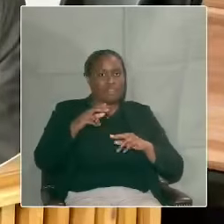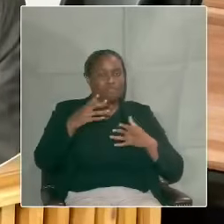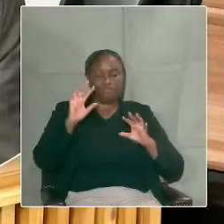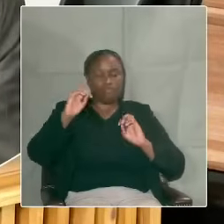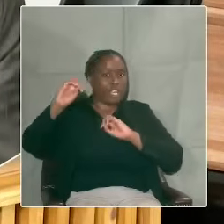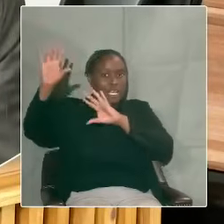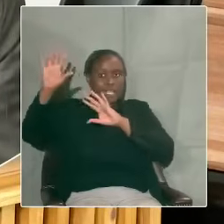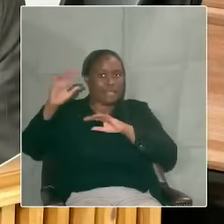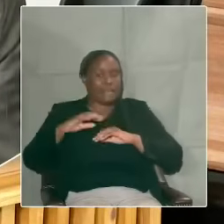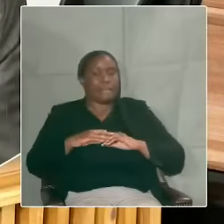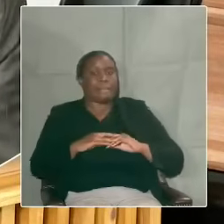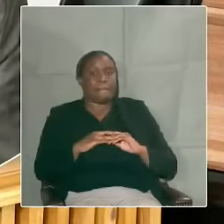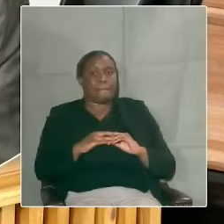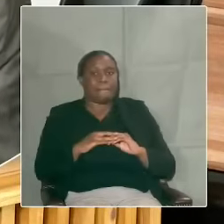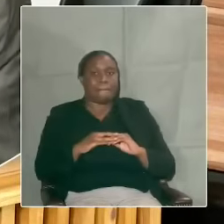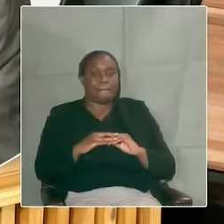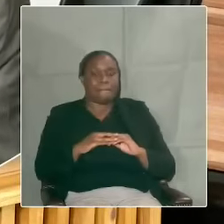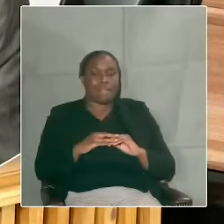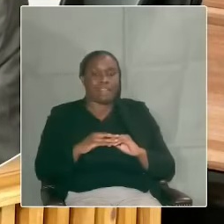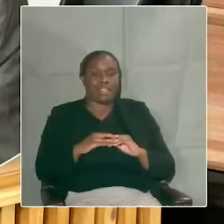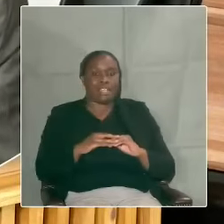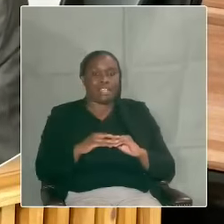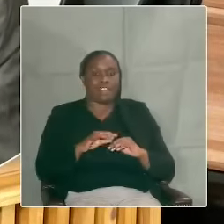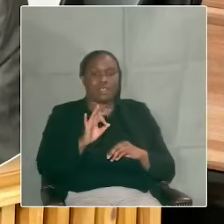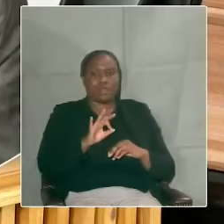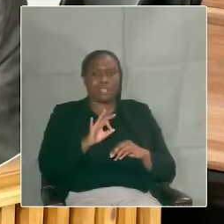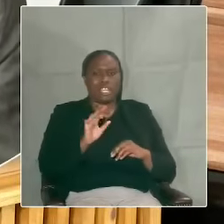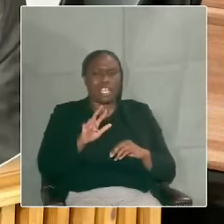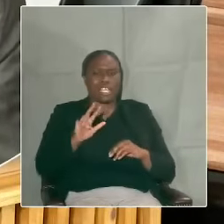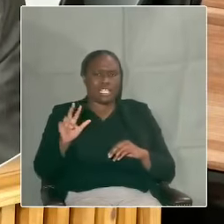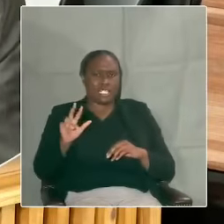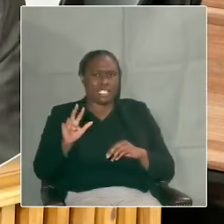388 suspects you deal with,